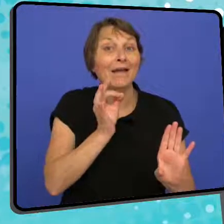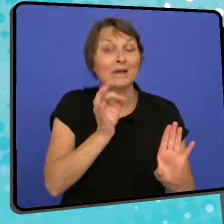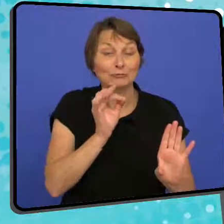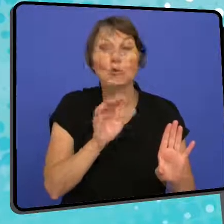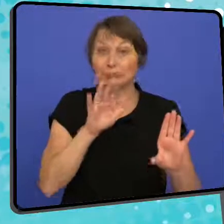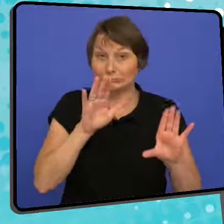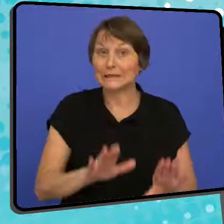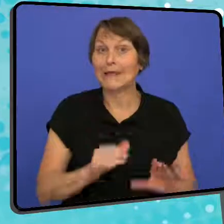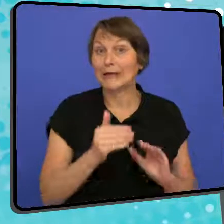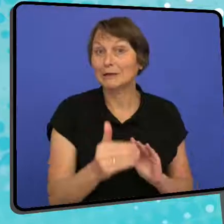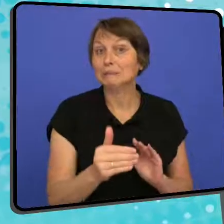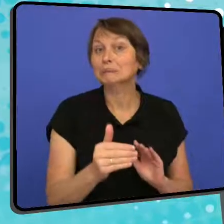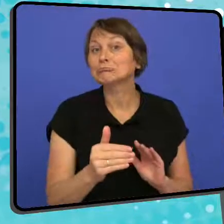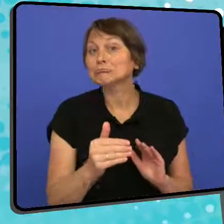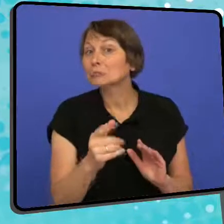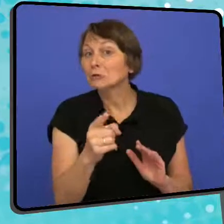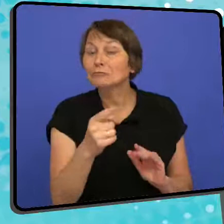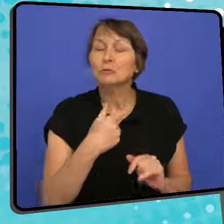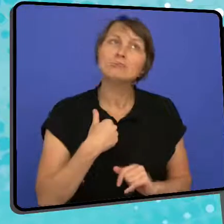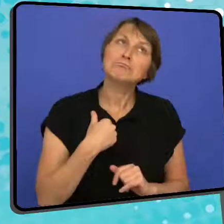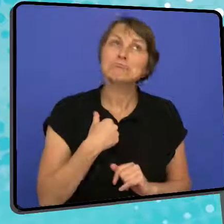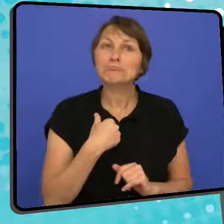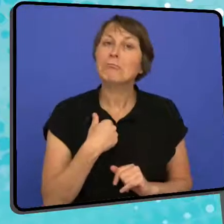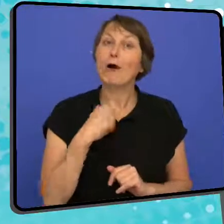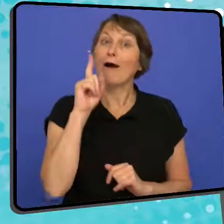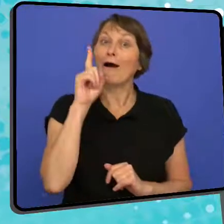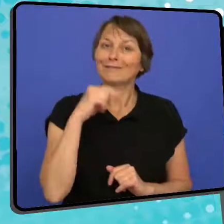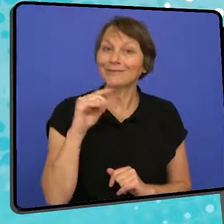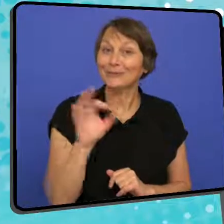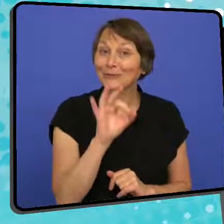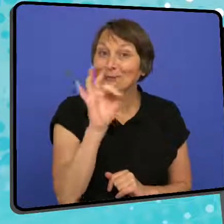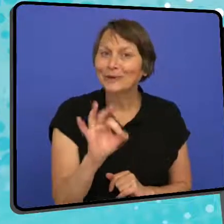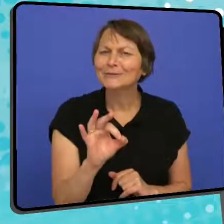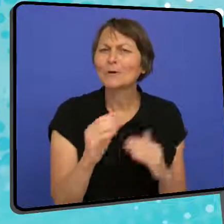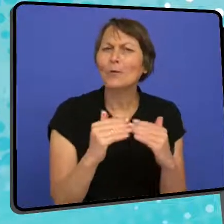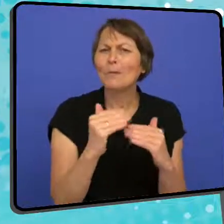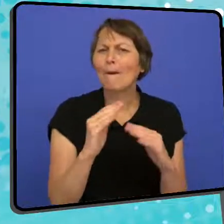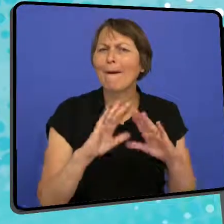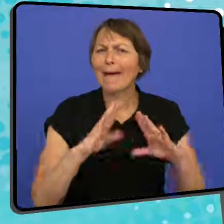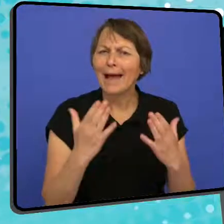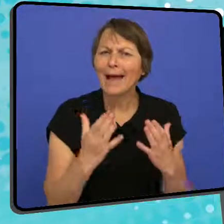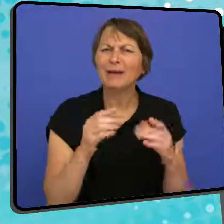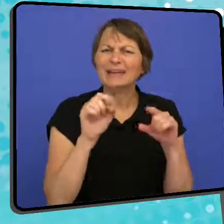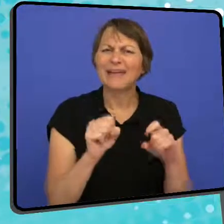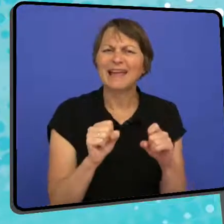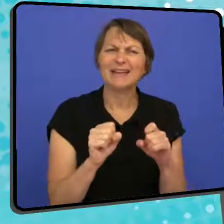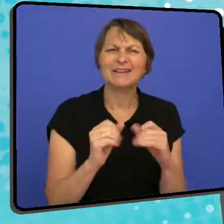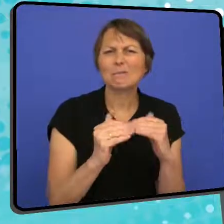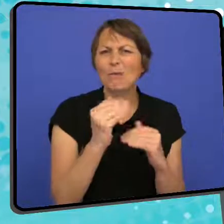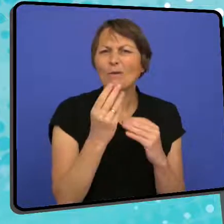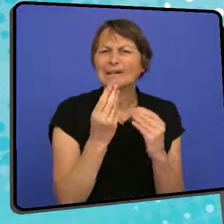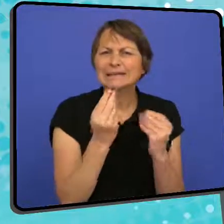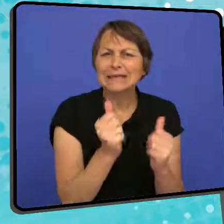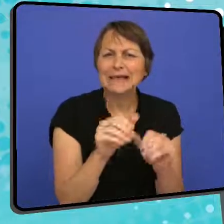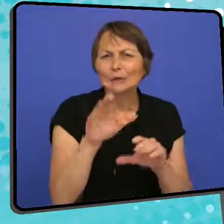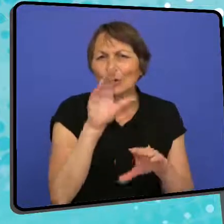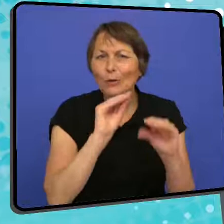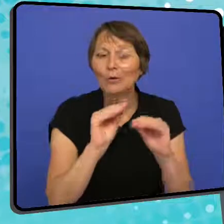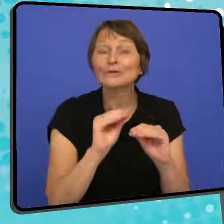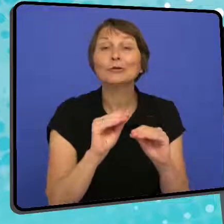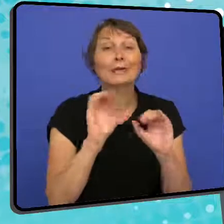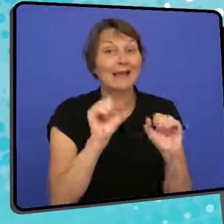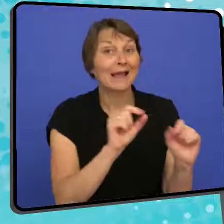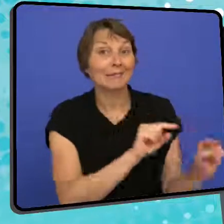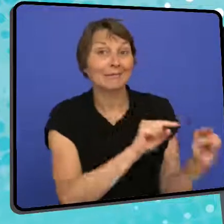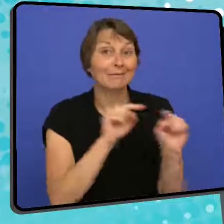ask, maybe dig in a little bit more to the skilling side of things, etc., do join us for 30 minutes. Go to